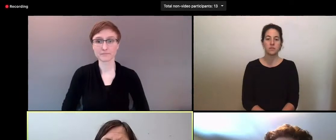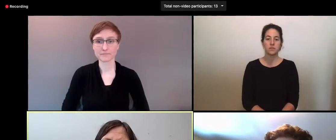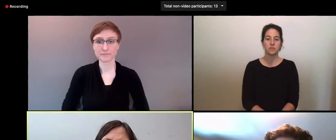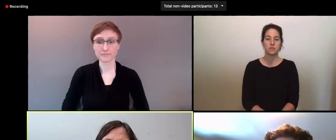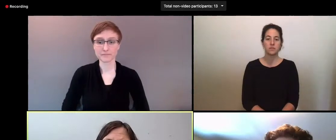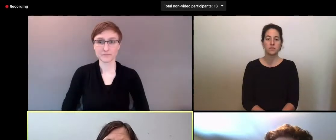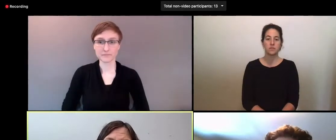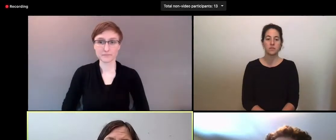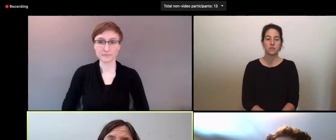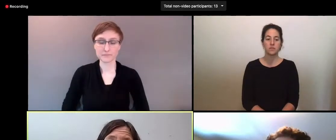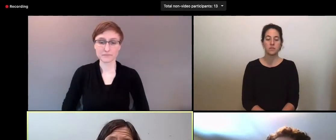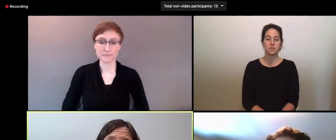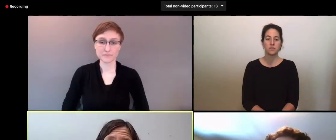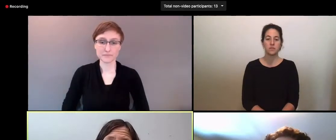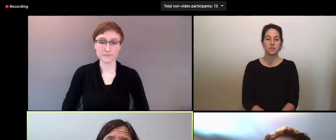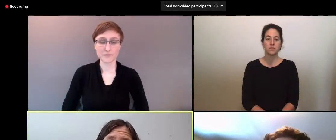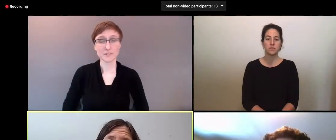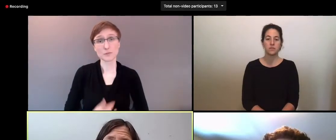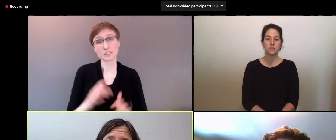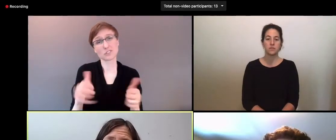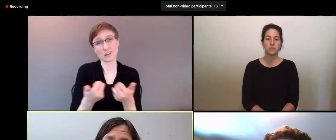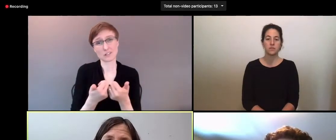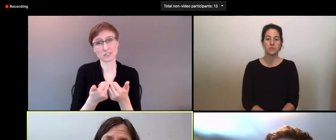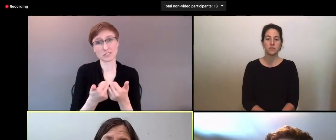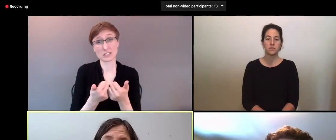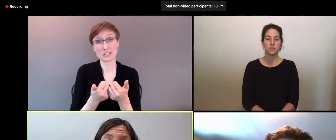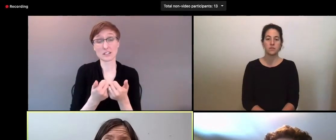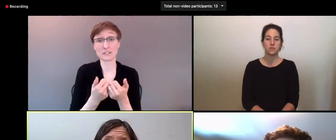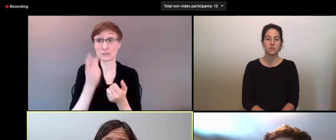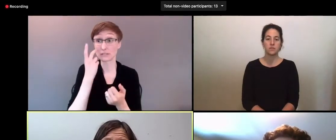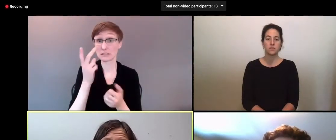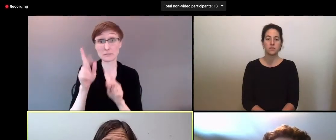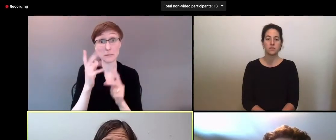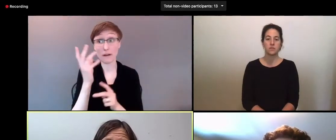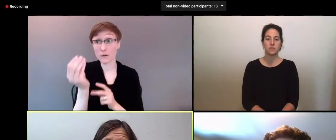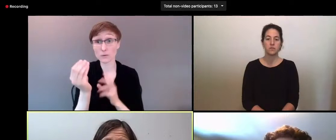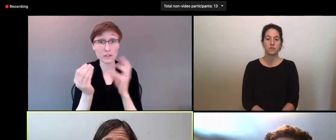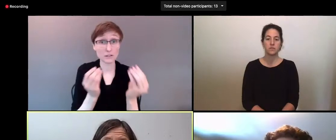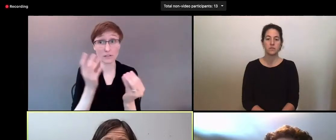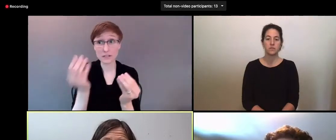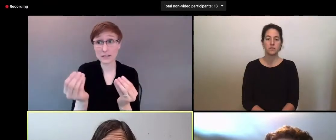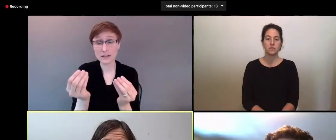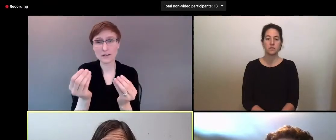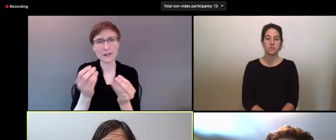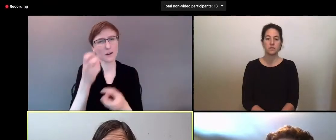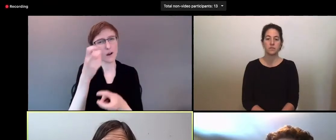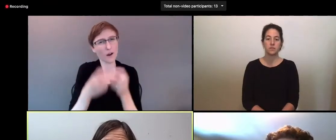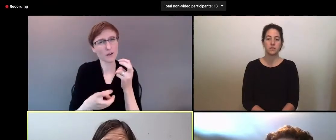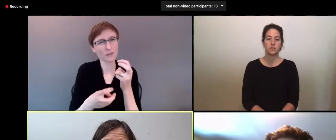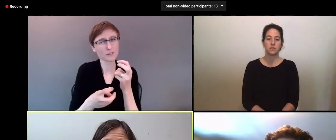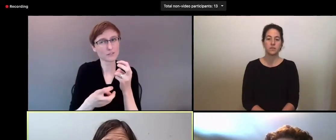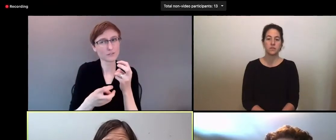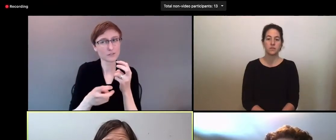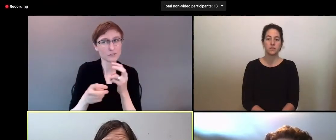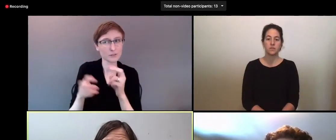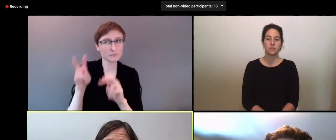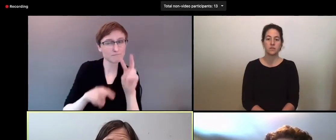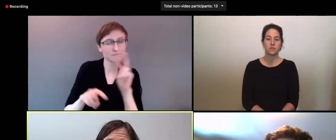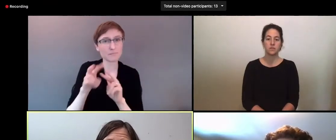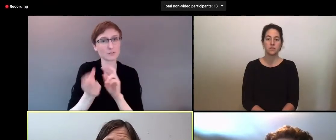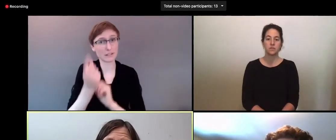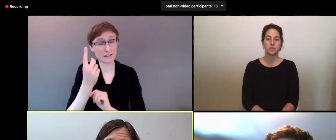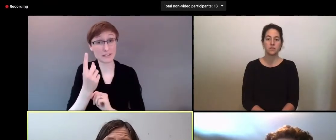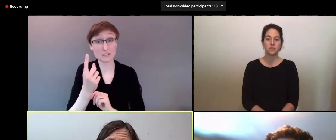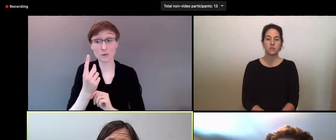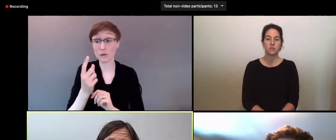The hard thing is it's hard to judge when you see people out, right? Are they part of this social circle? Of people